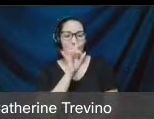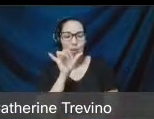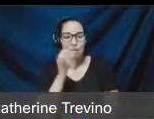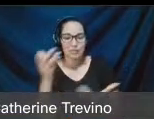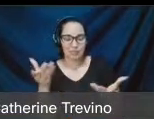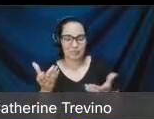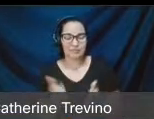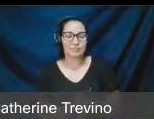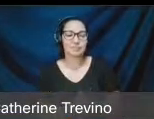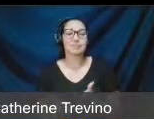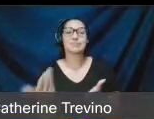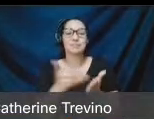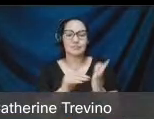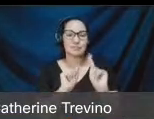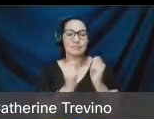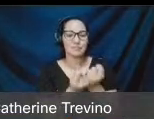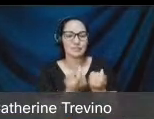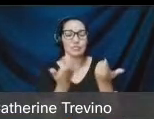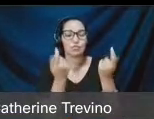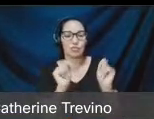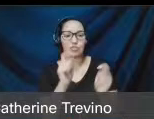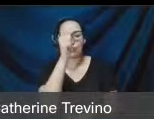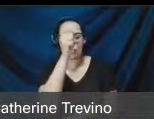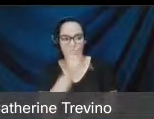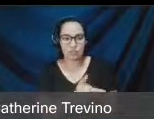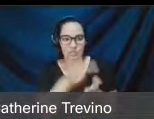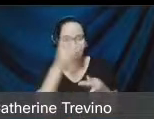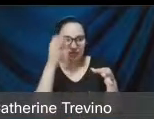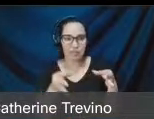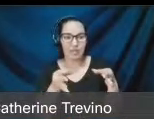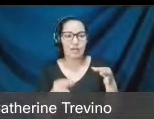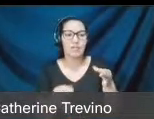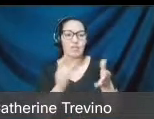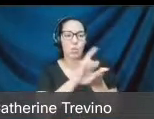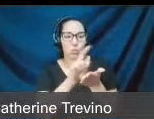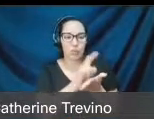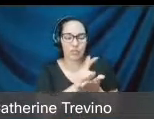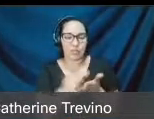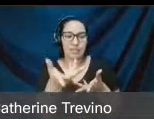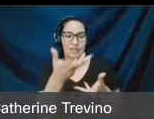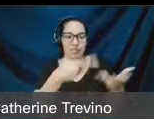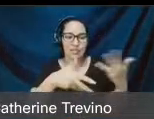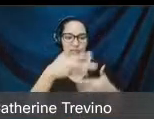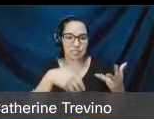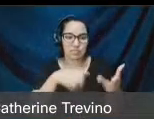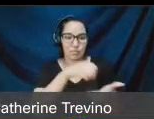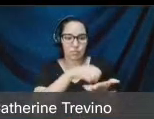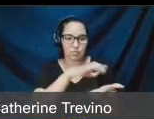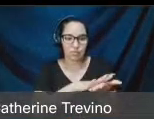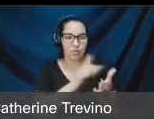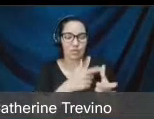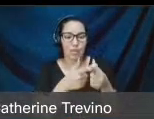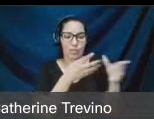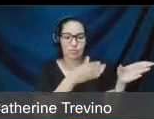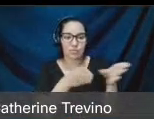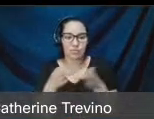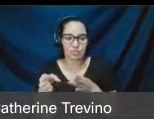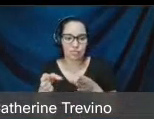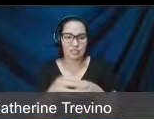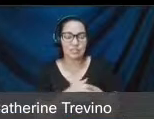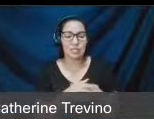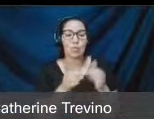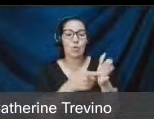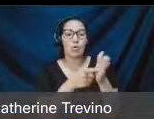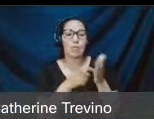are working to finalize the development of a weekly engagement record, as well as procedures for tiered re-engagement strategies, as per the requirements